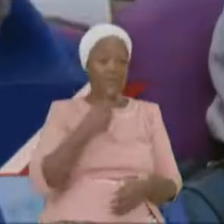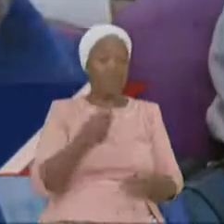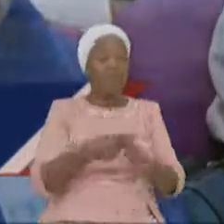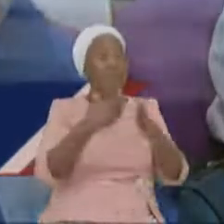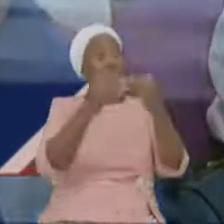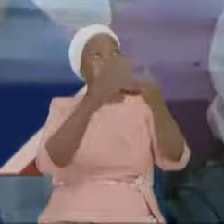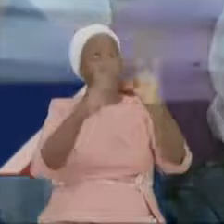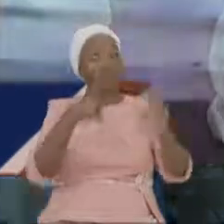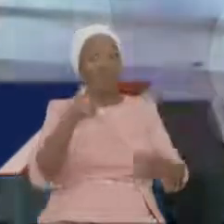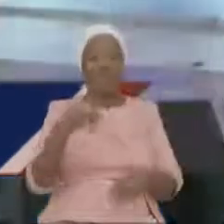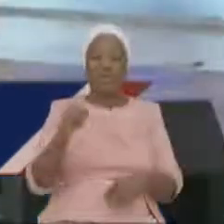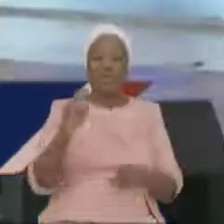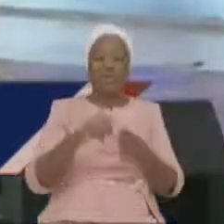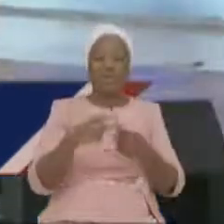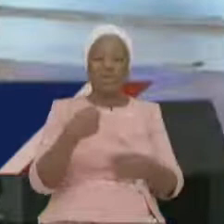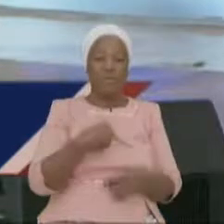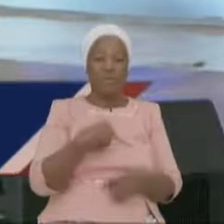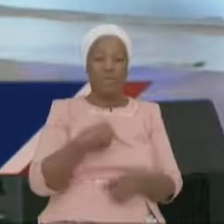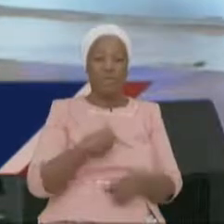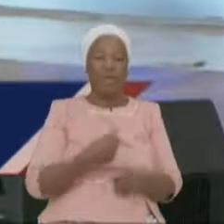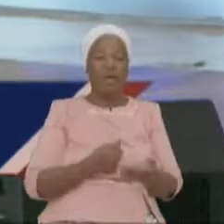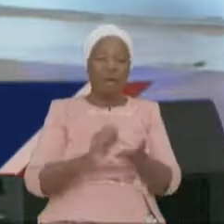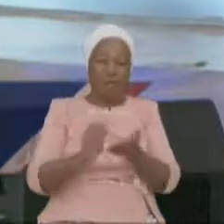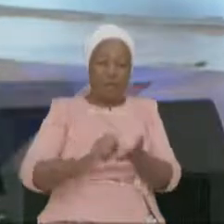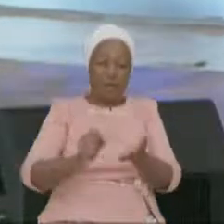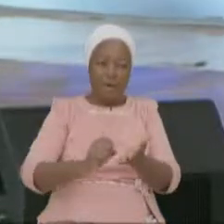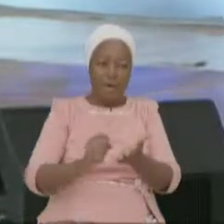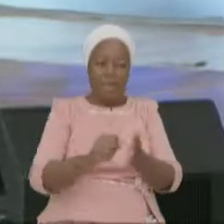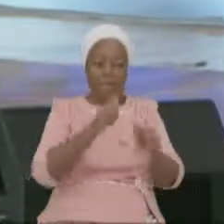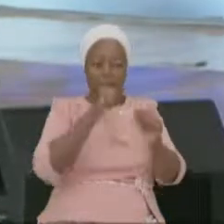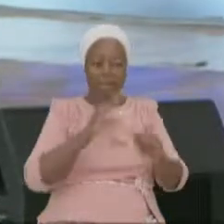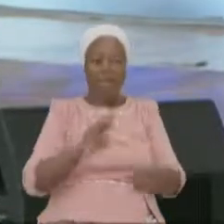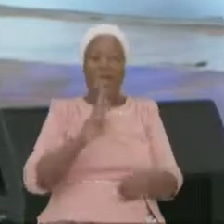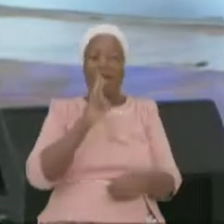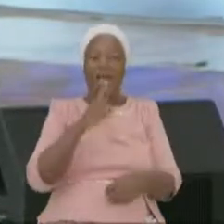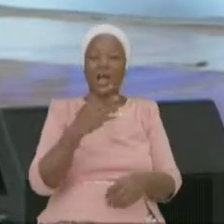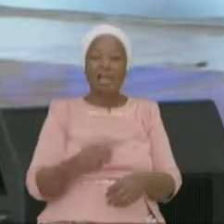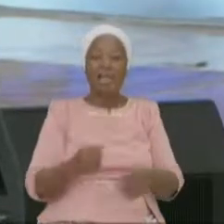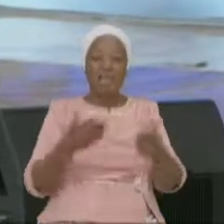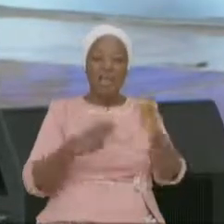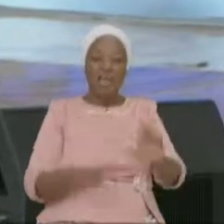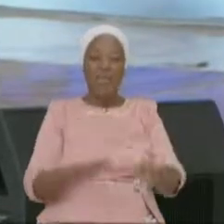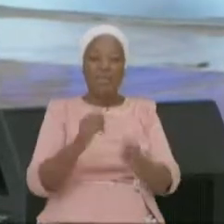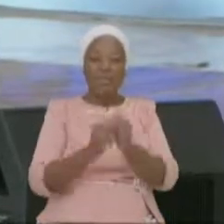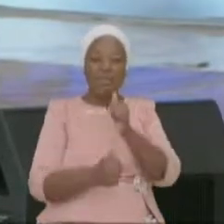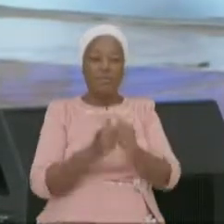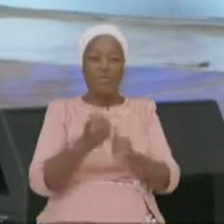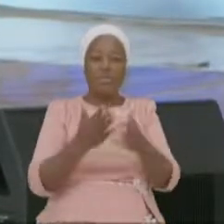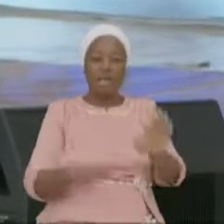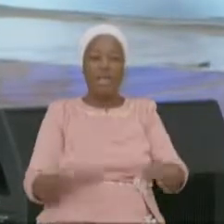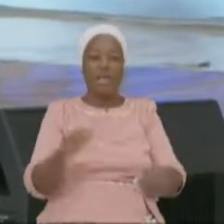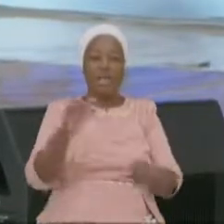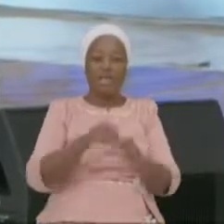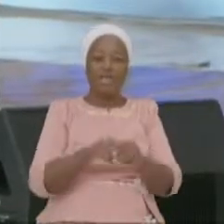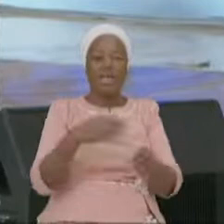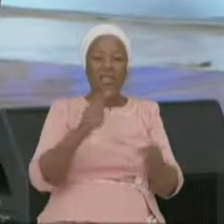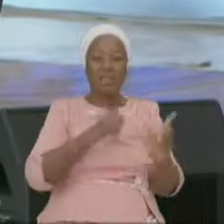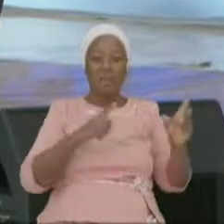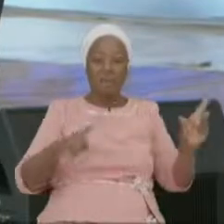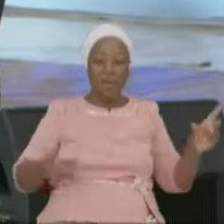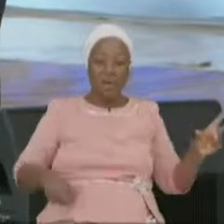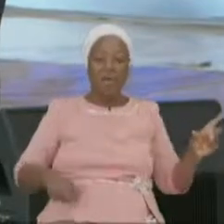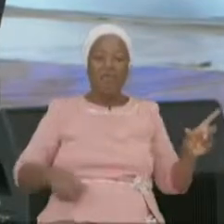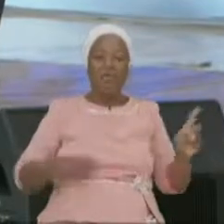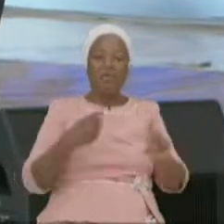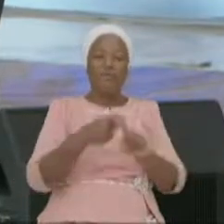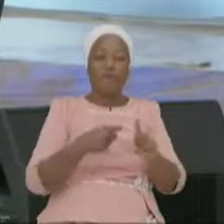heaven saying unto me, write, blessed are the dead which die in the